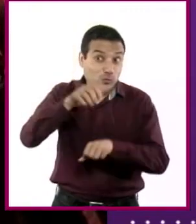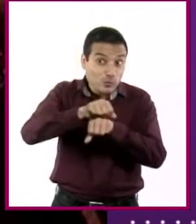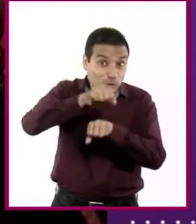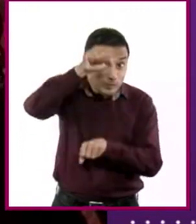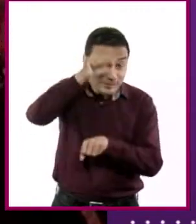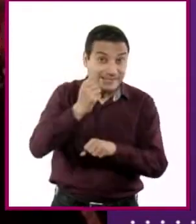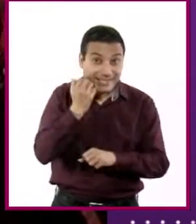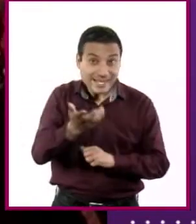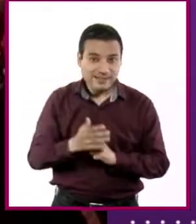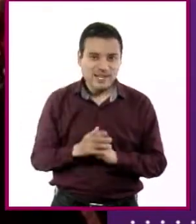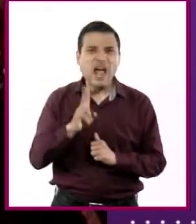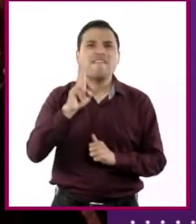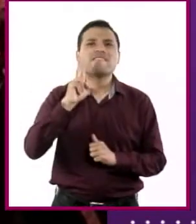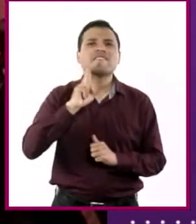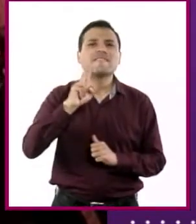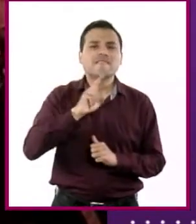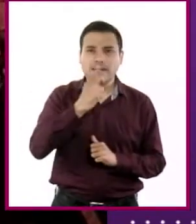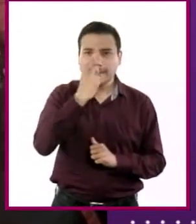Yes, please tell me.